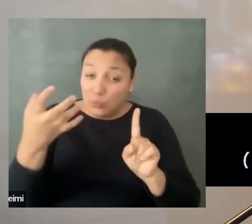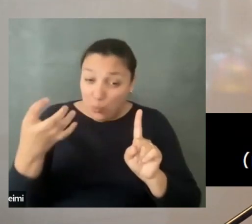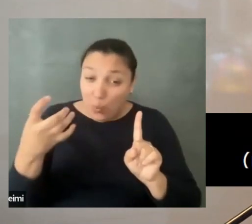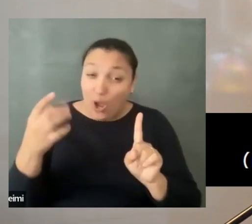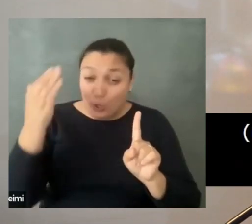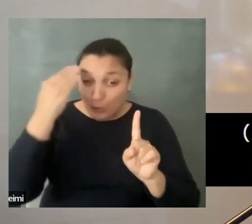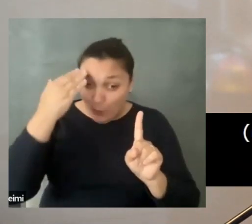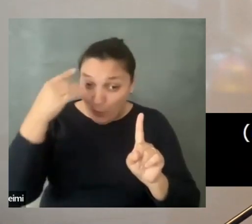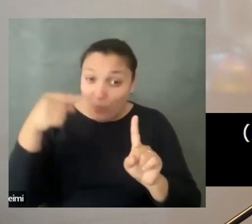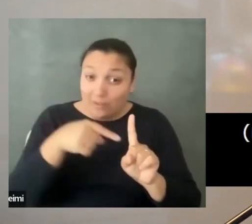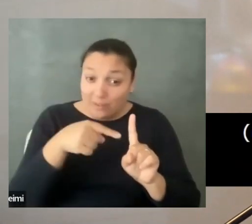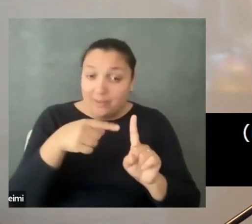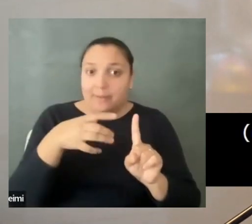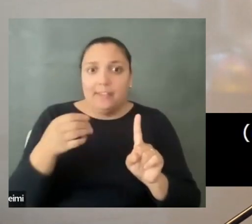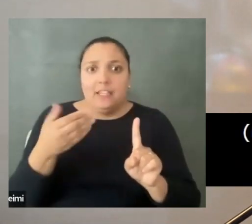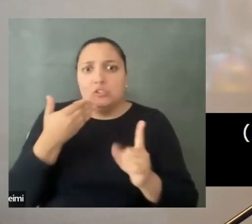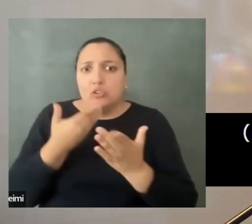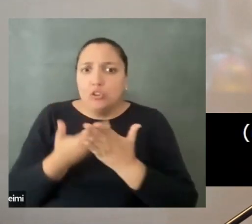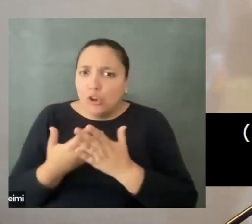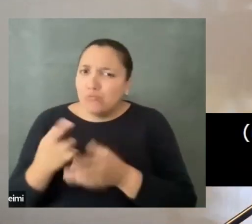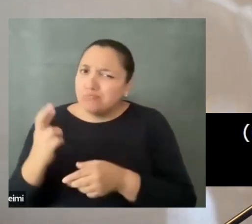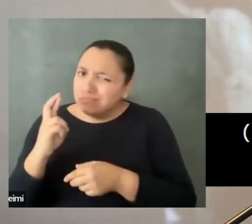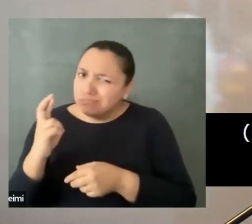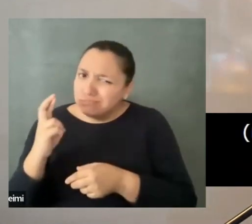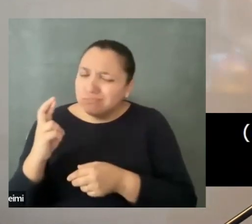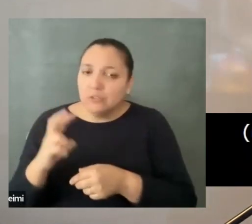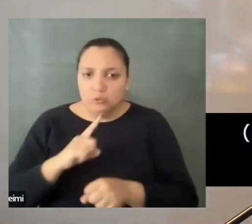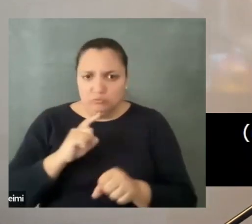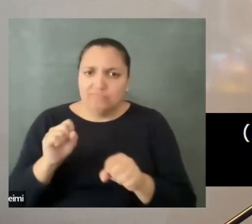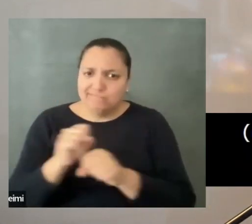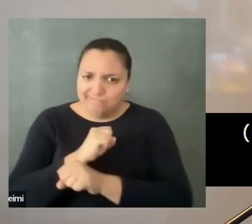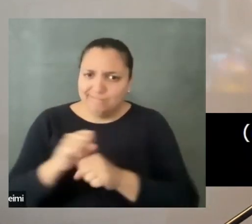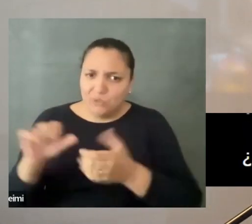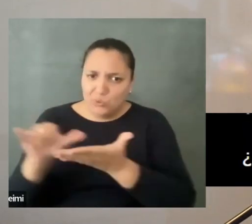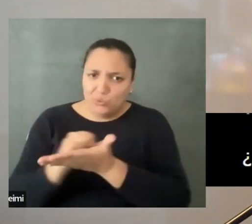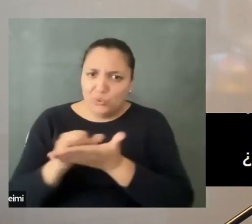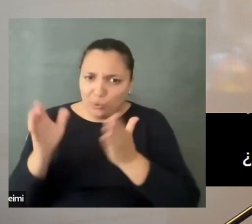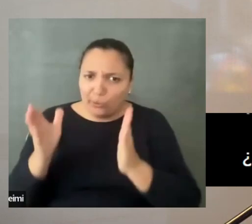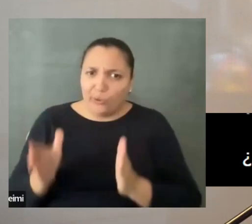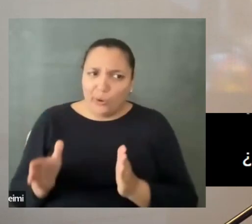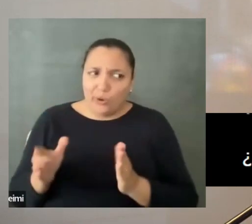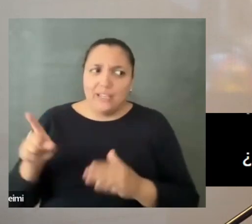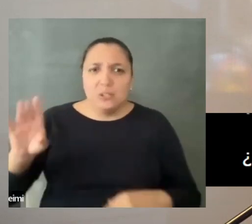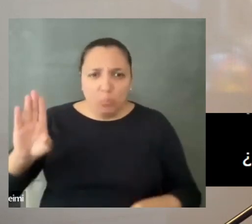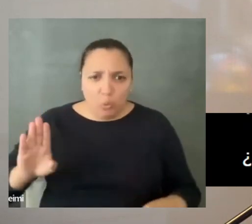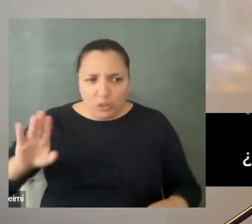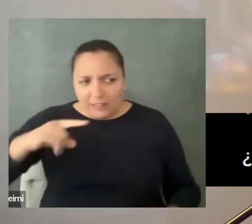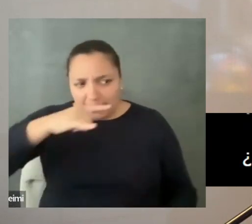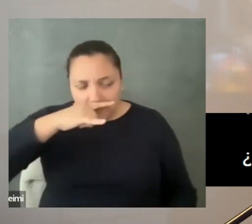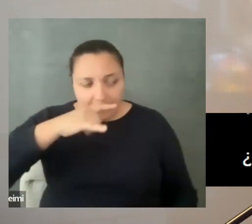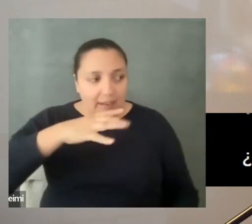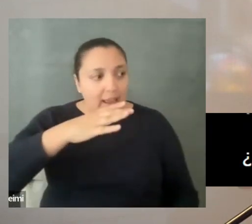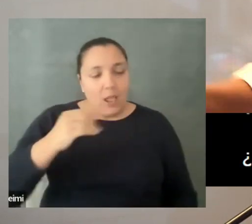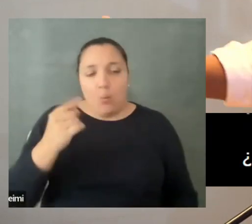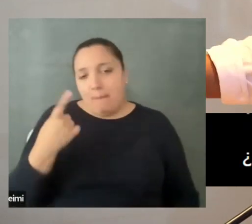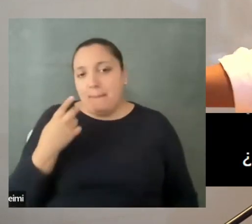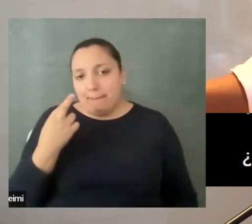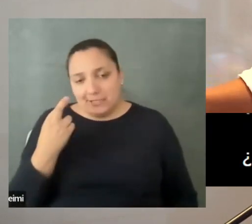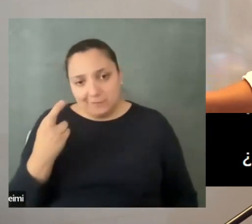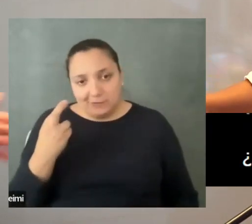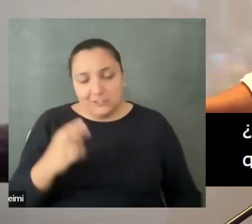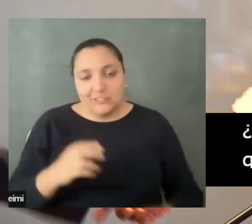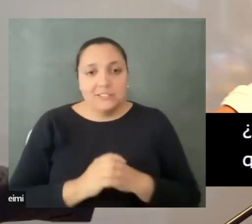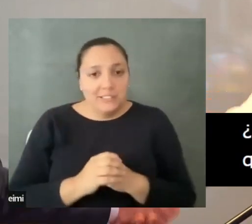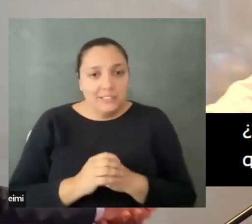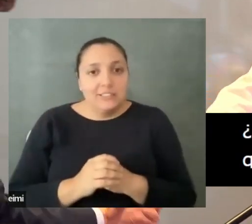dear friend. He's a true New Yorker. He is a Brooklyn kid and one of my best friends. So I want to